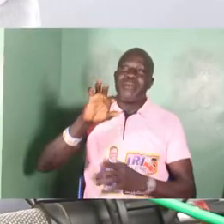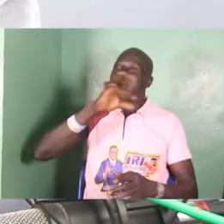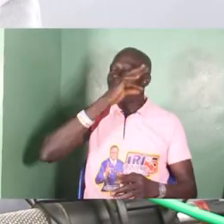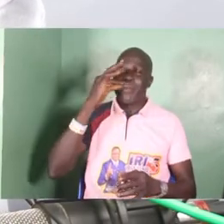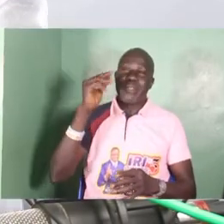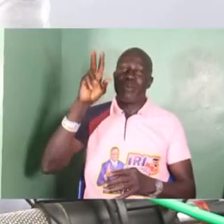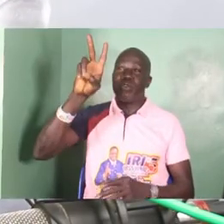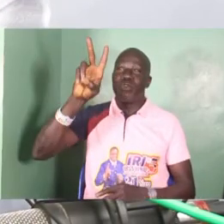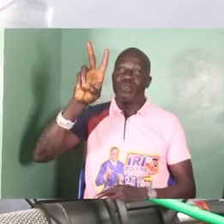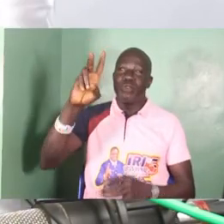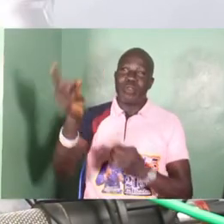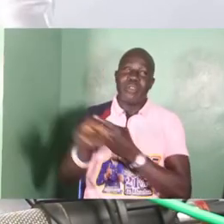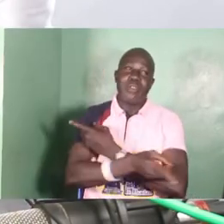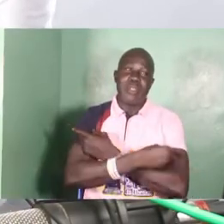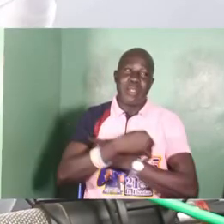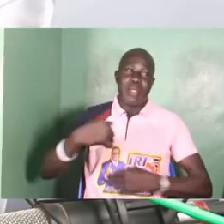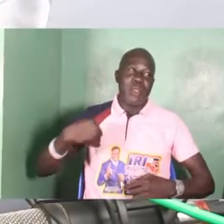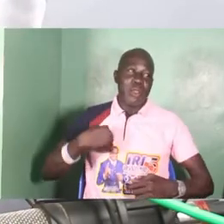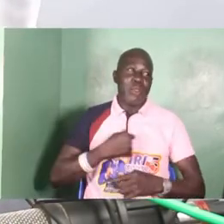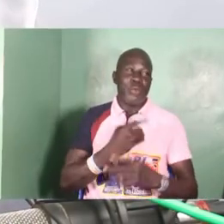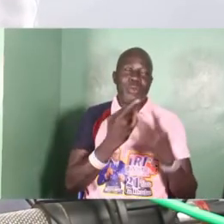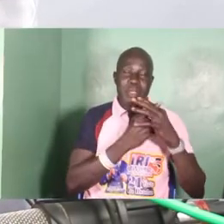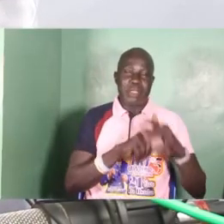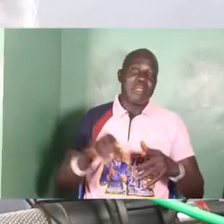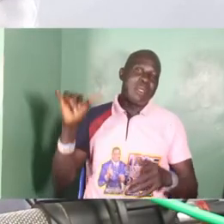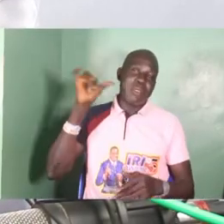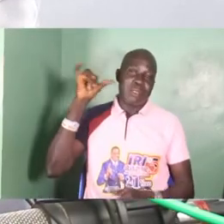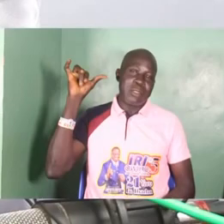the fasting plan 2 days. We started it